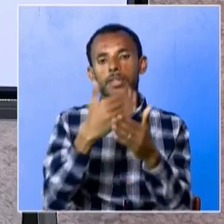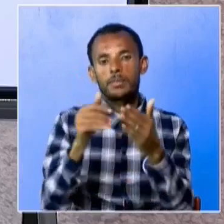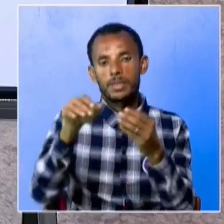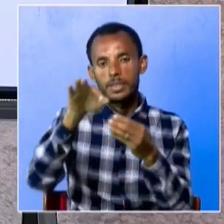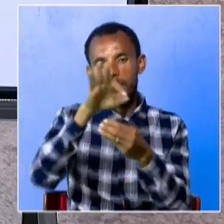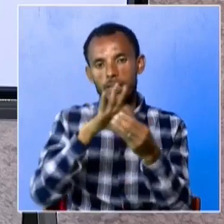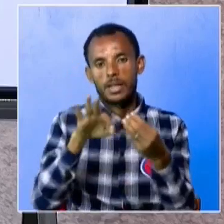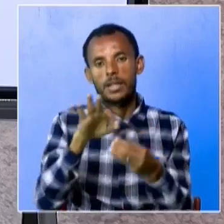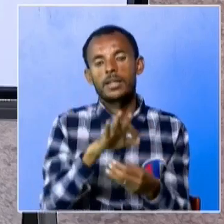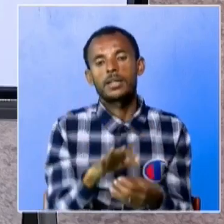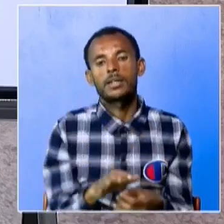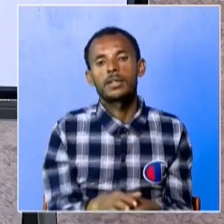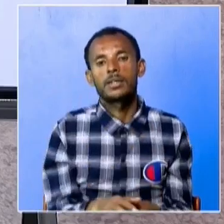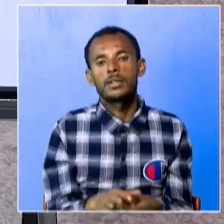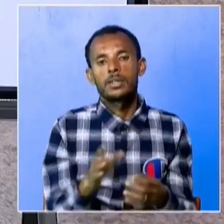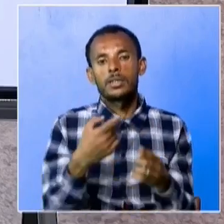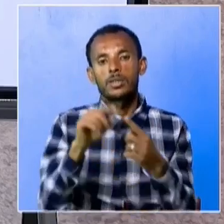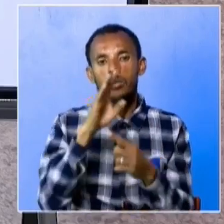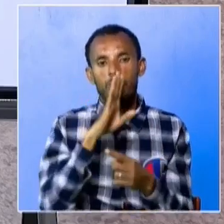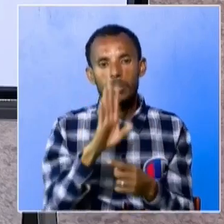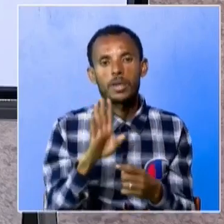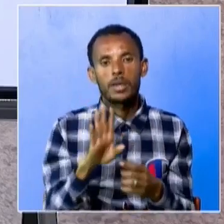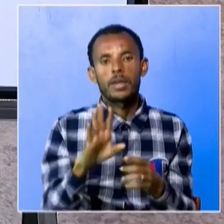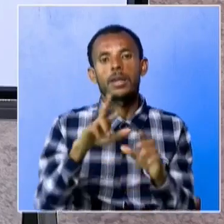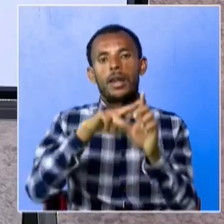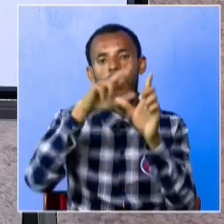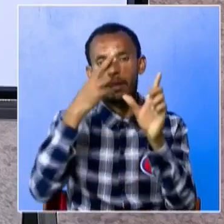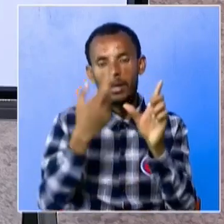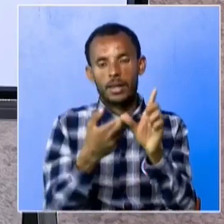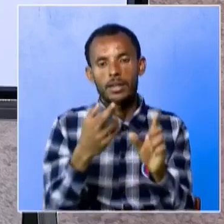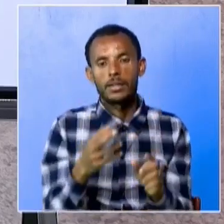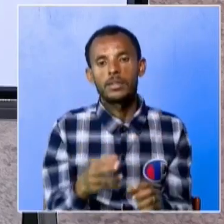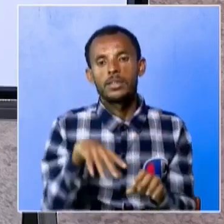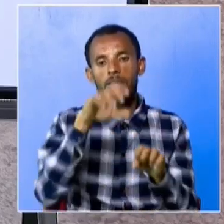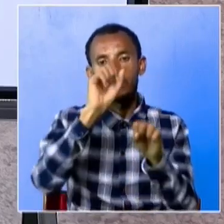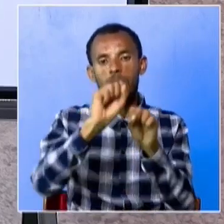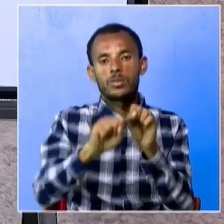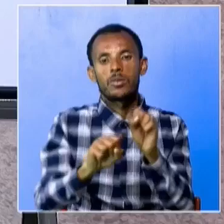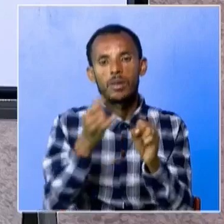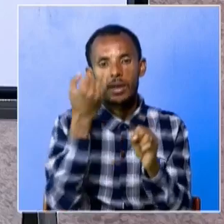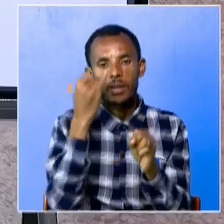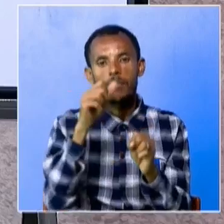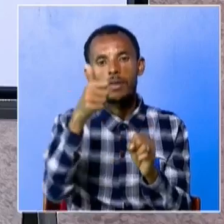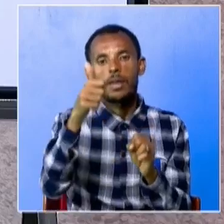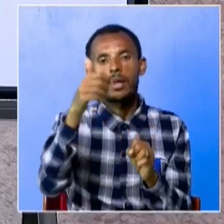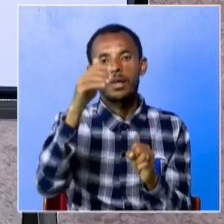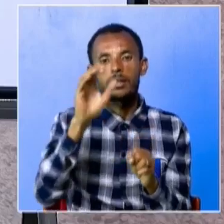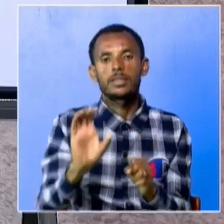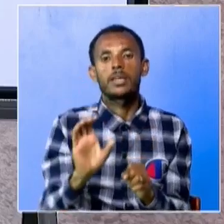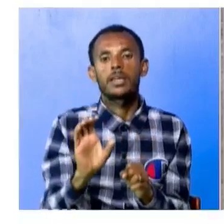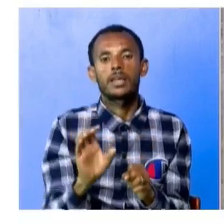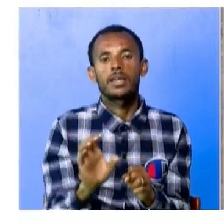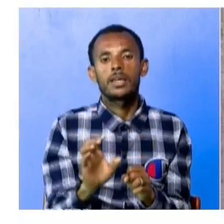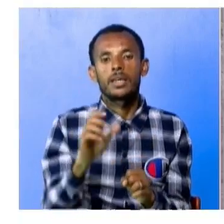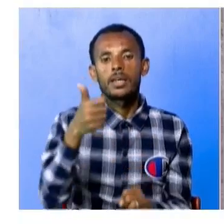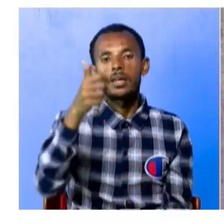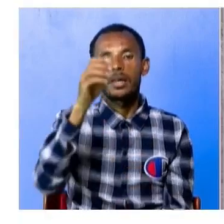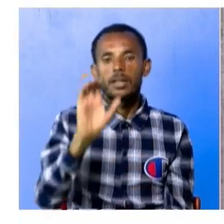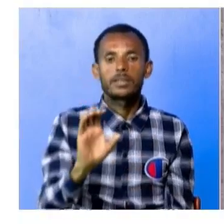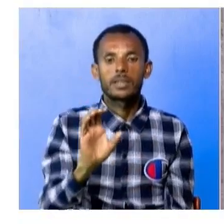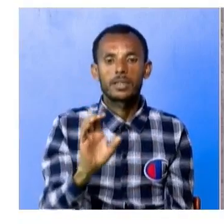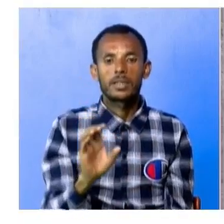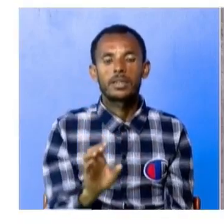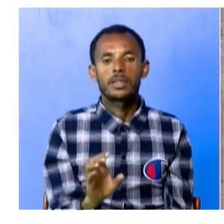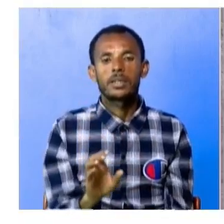be subtended by a semicircle to be a right angle. Okay, so if AC is